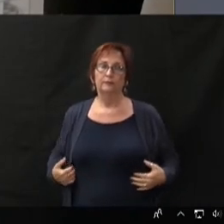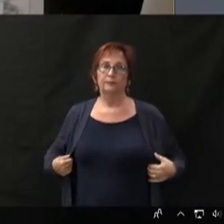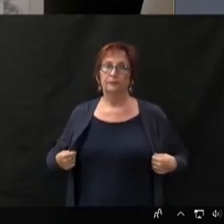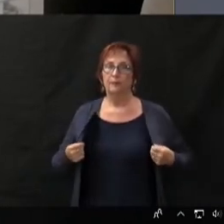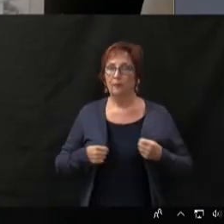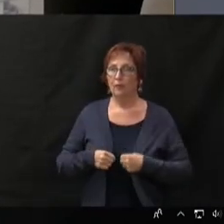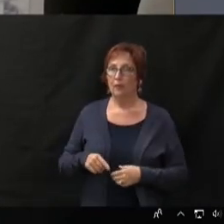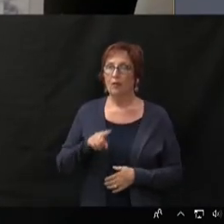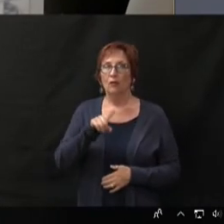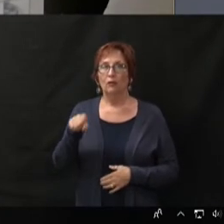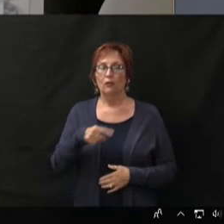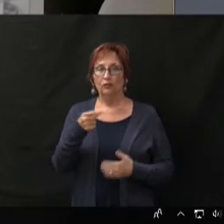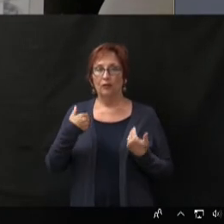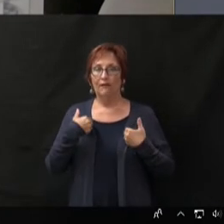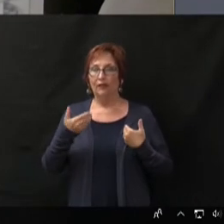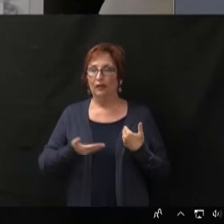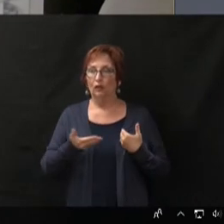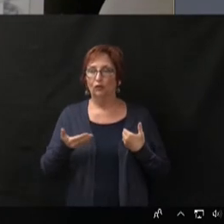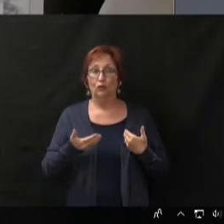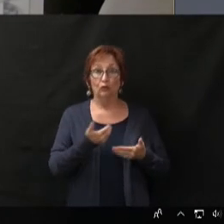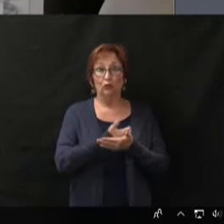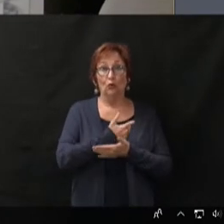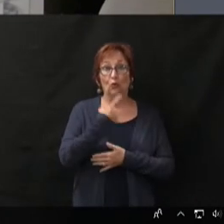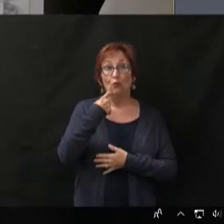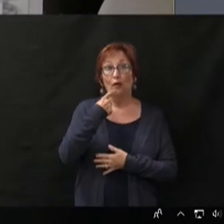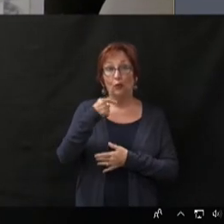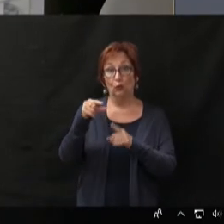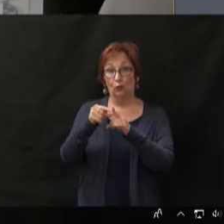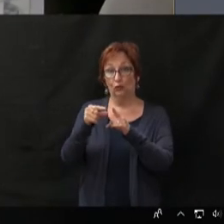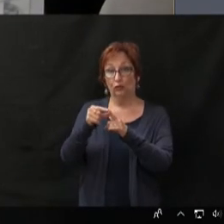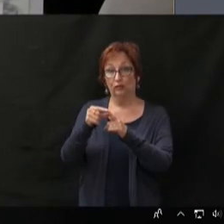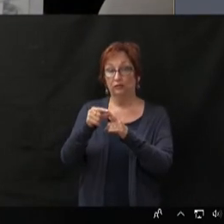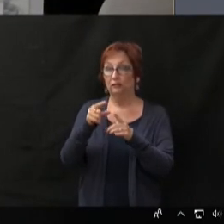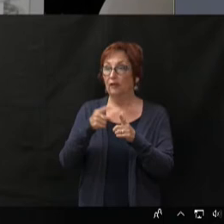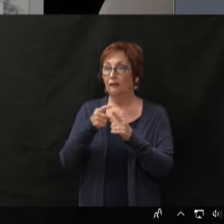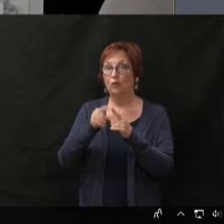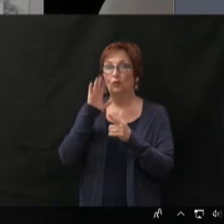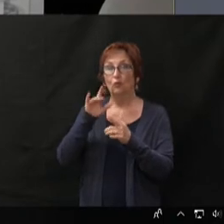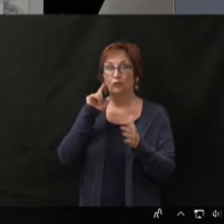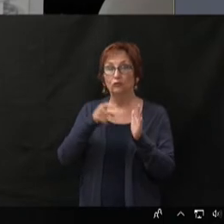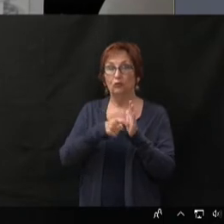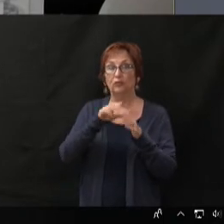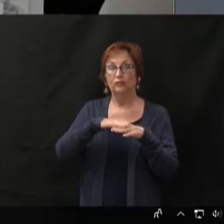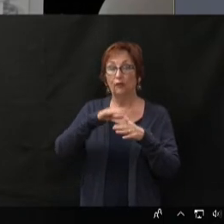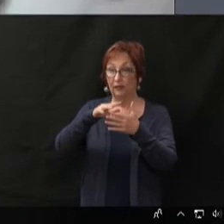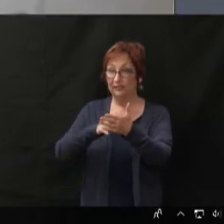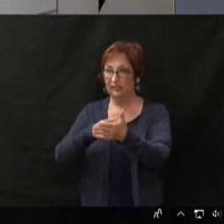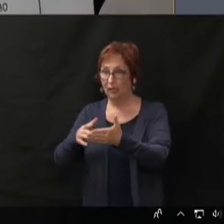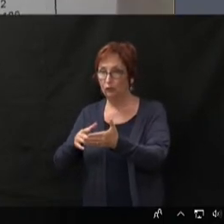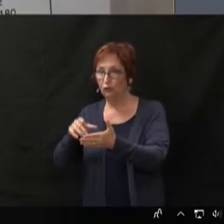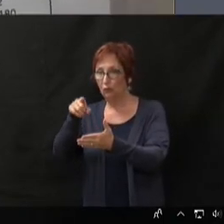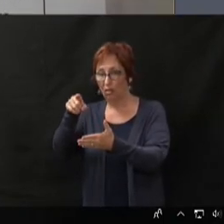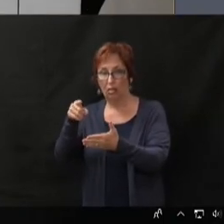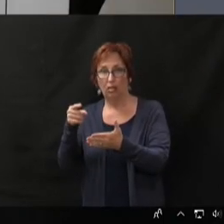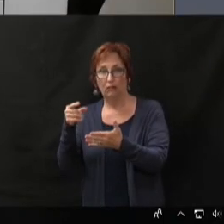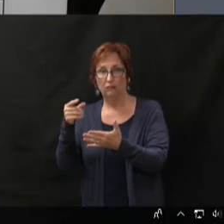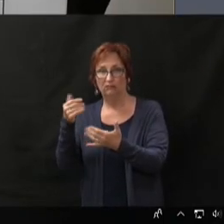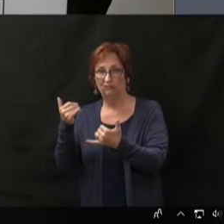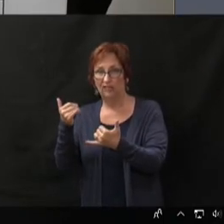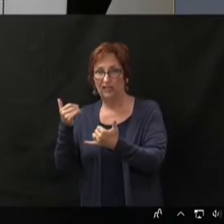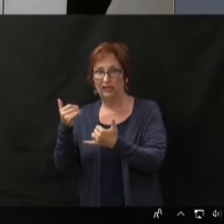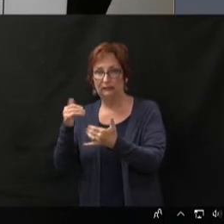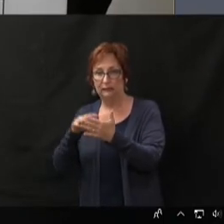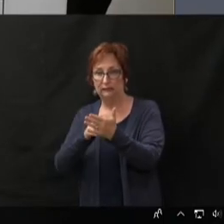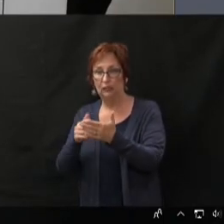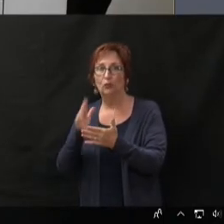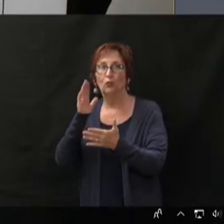Those are how do we introduce a new red word. And then you will notice on your schedule, we're going to do a